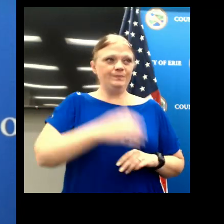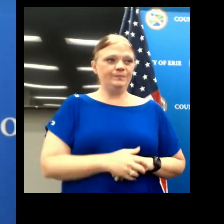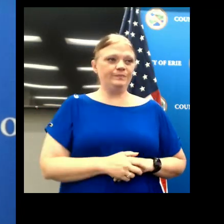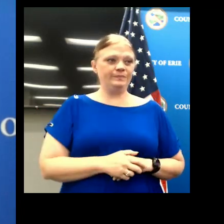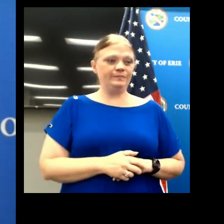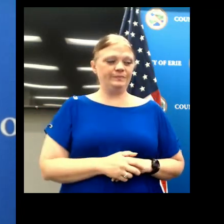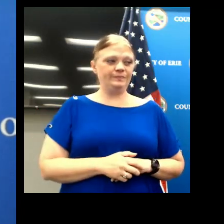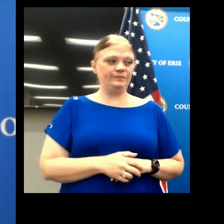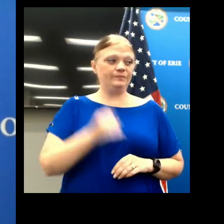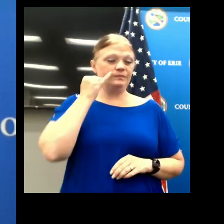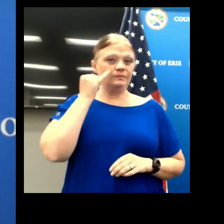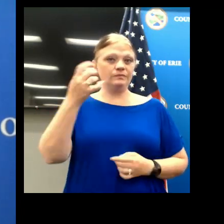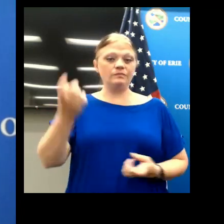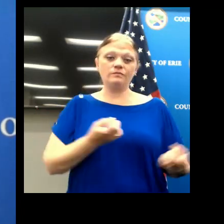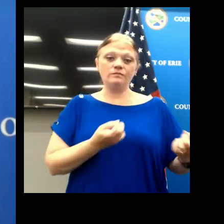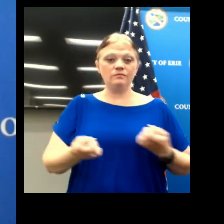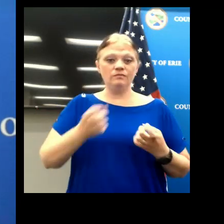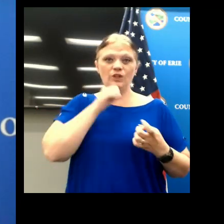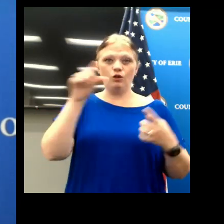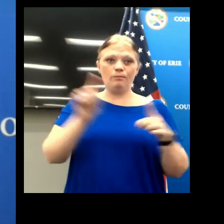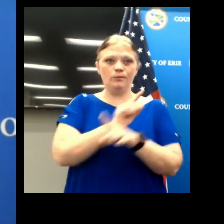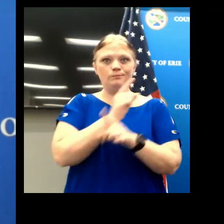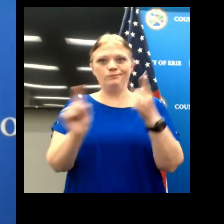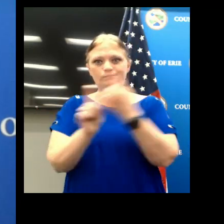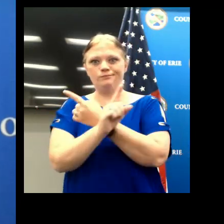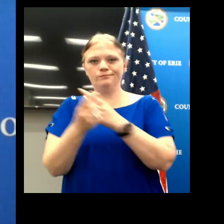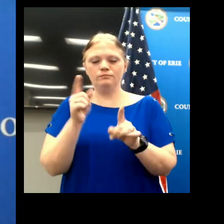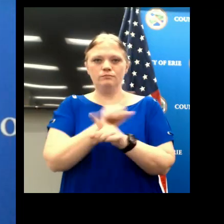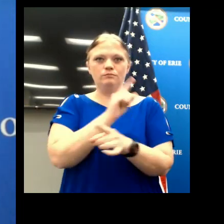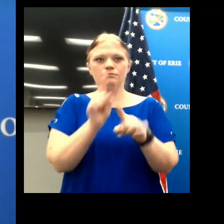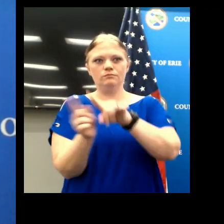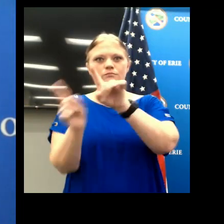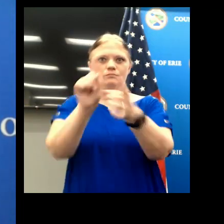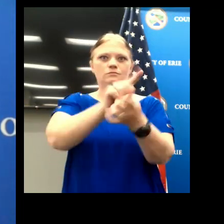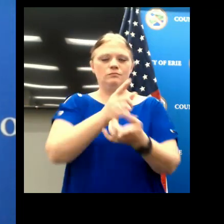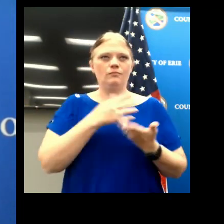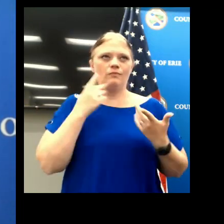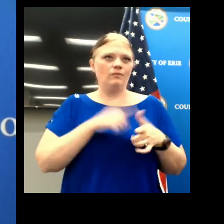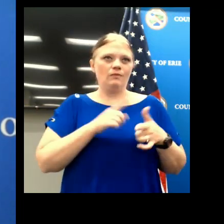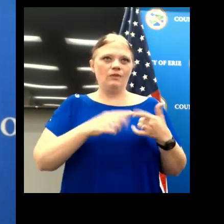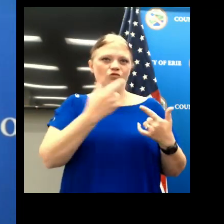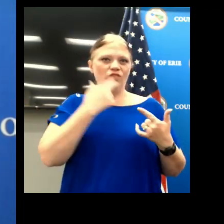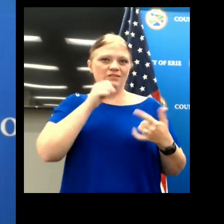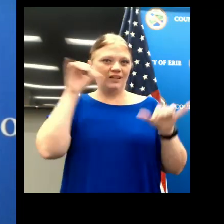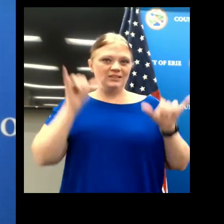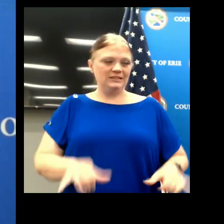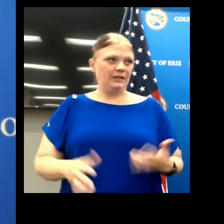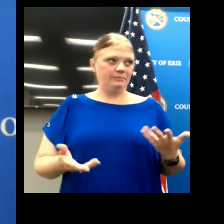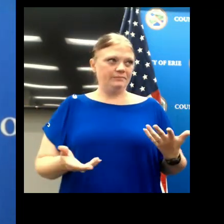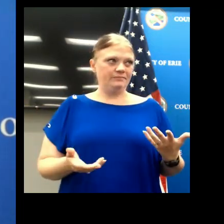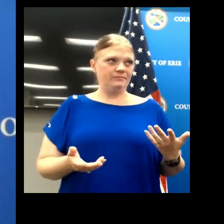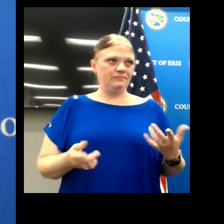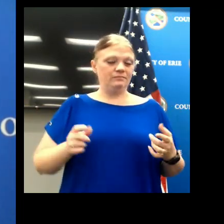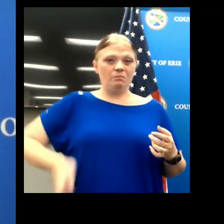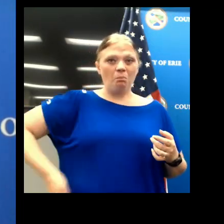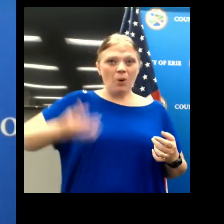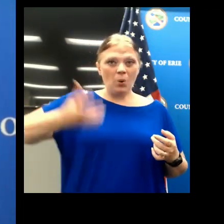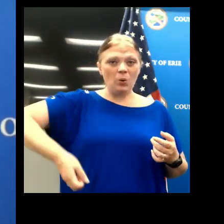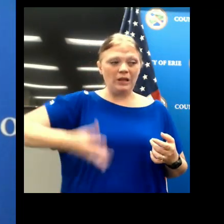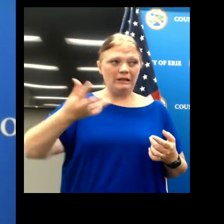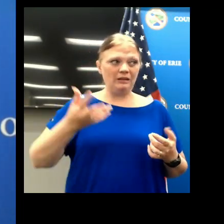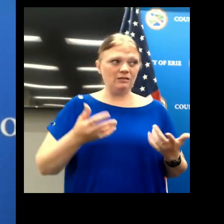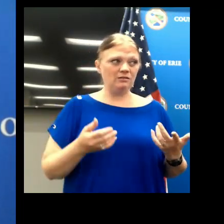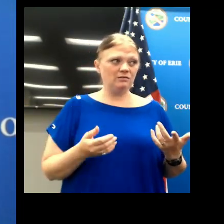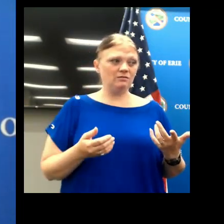if you're skating and you're not hitting each other and stuff like that, the risk is not the same as it is. Bowling, if you had,